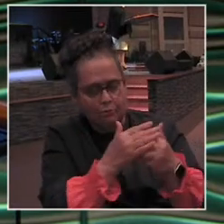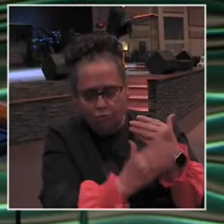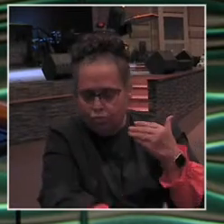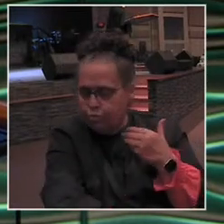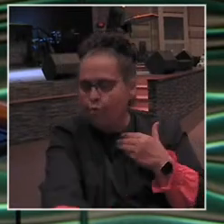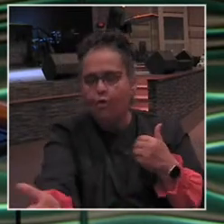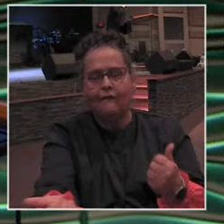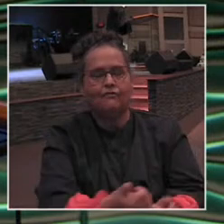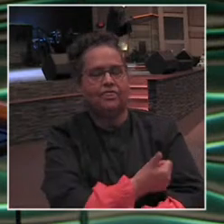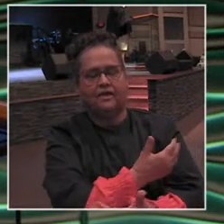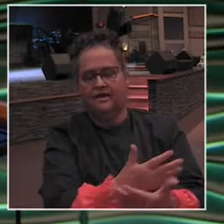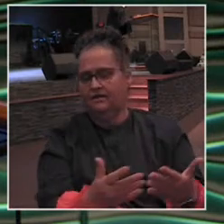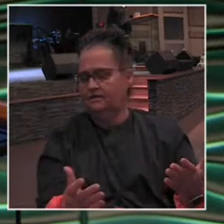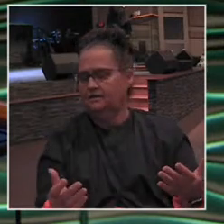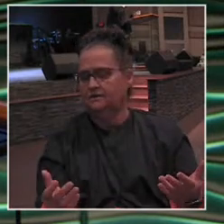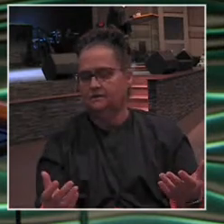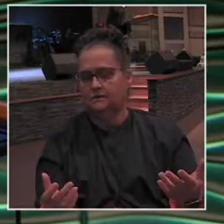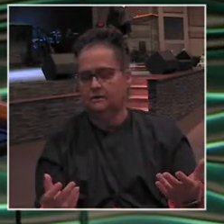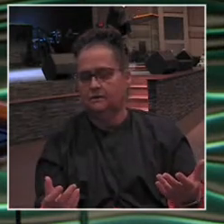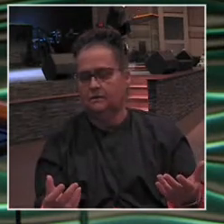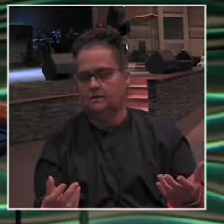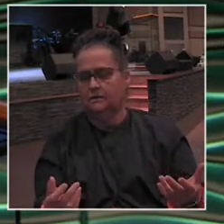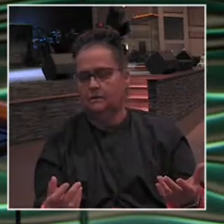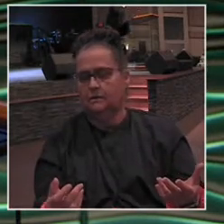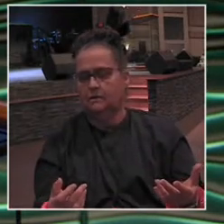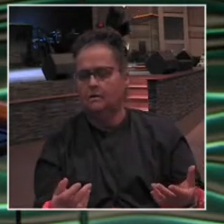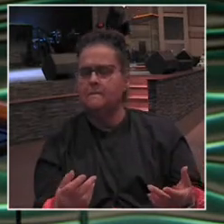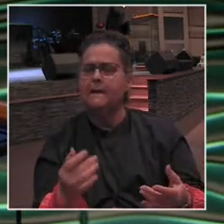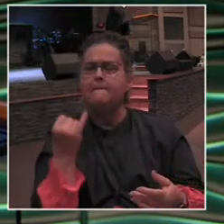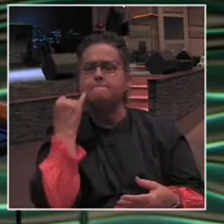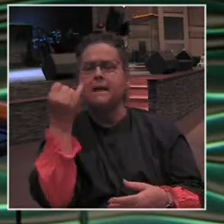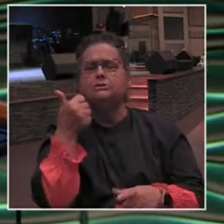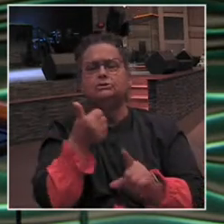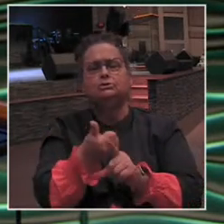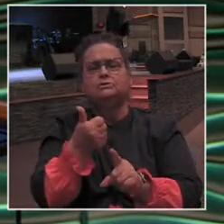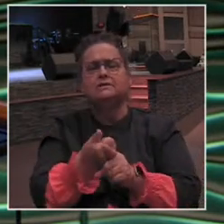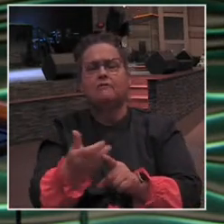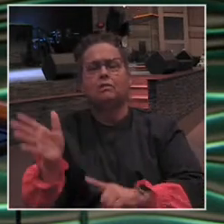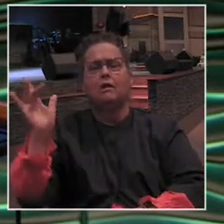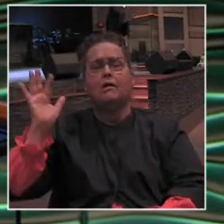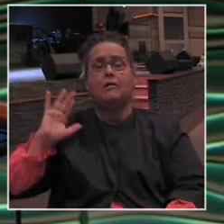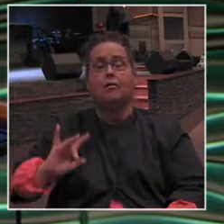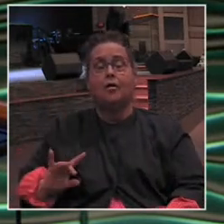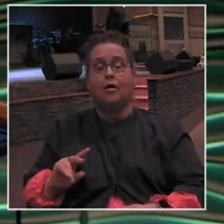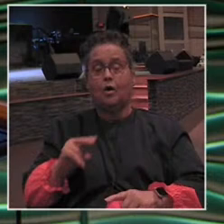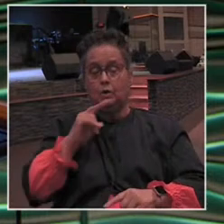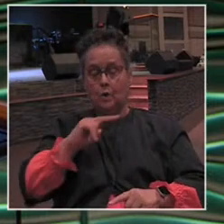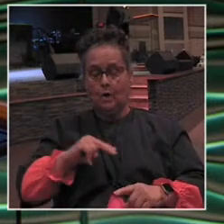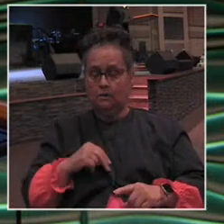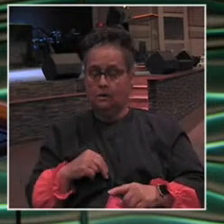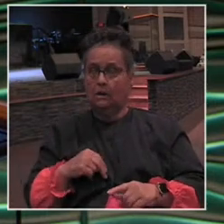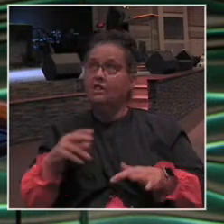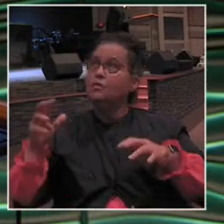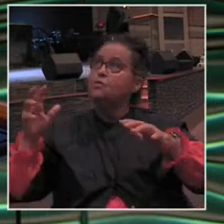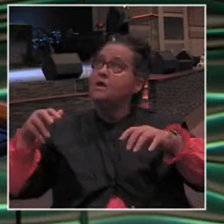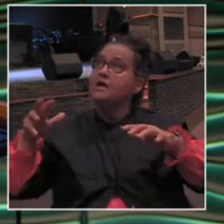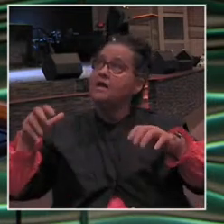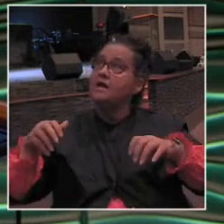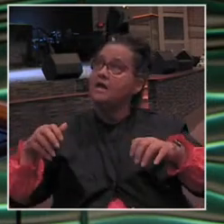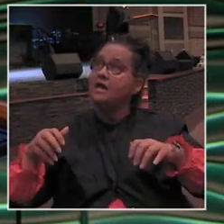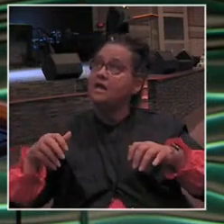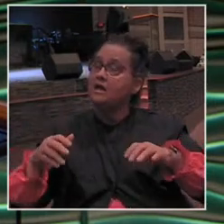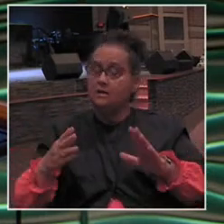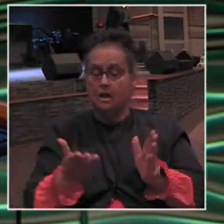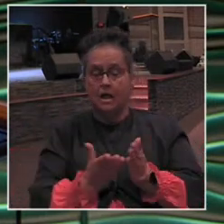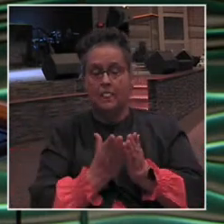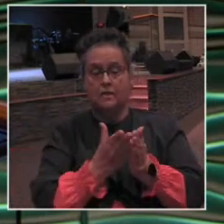all. Put yourself back in Noah's day. The rain started to fall, and the door to the